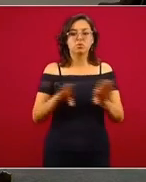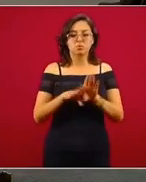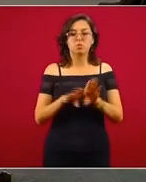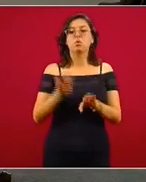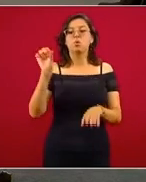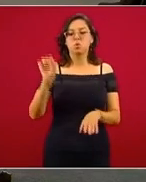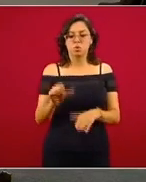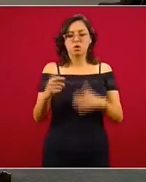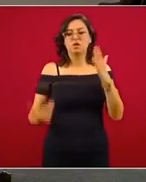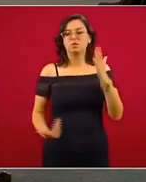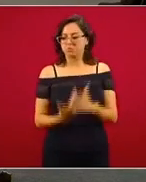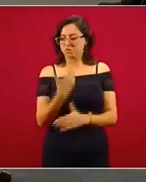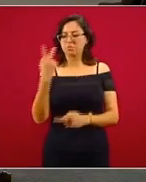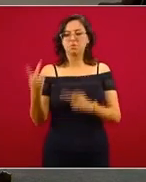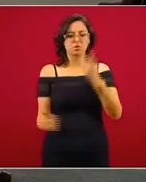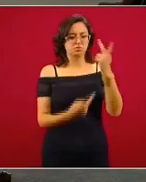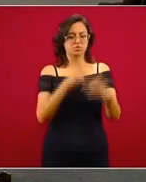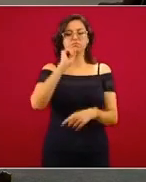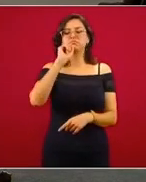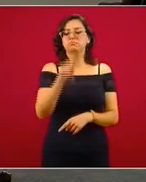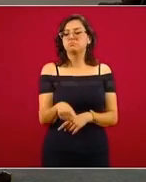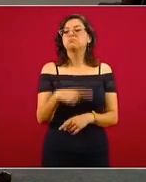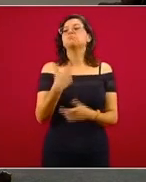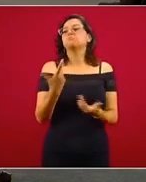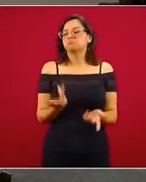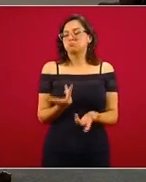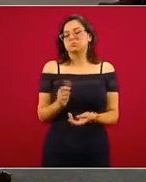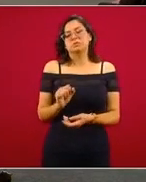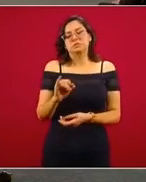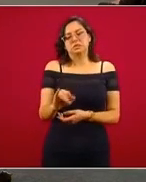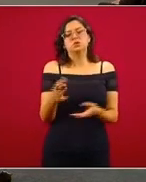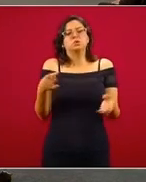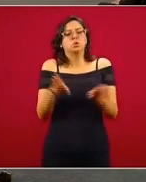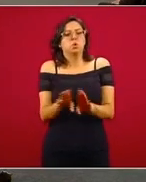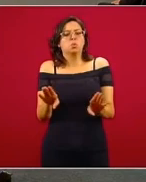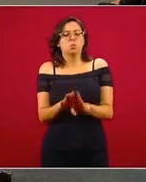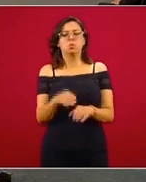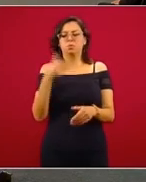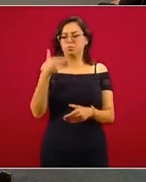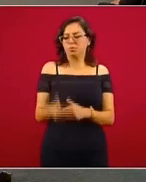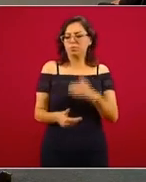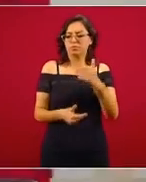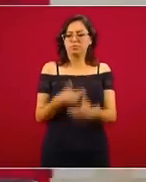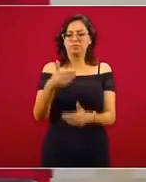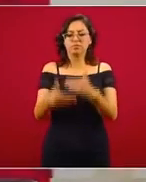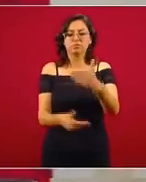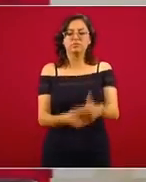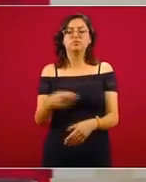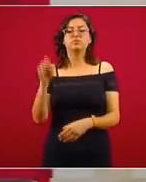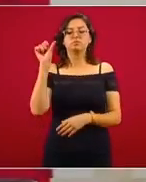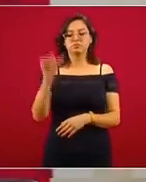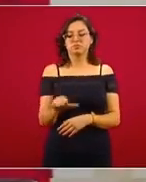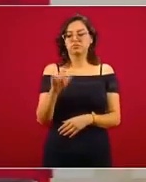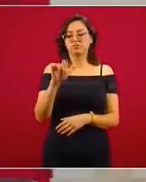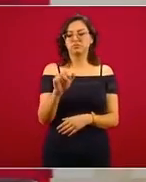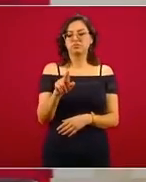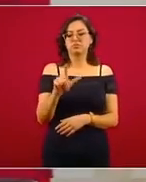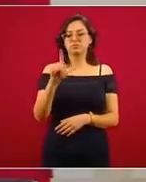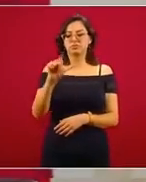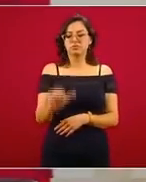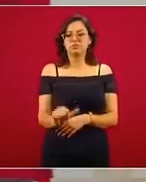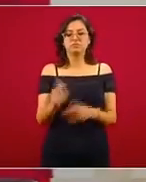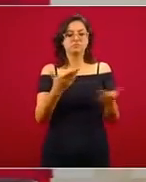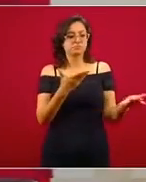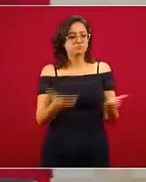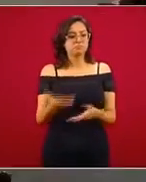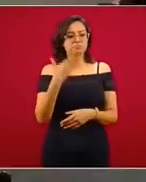mañana strategy lo preguntaban y con between justa razón the sobre health qué professionals protocolos existen. Pues and hoy the Leila Costa nos va a relatives explicar of esto. Muy bienvenida,